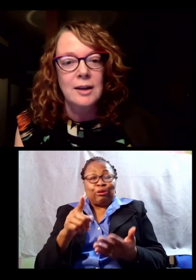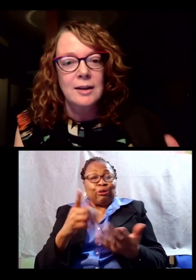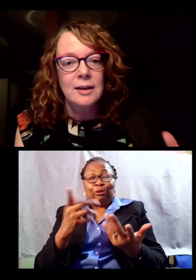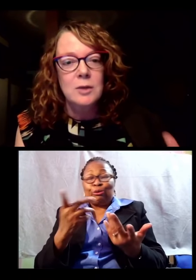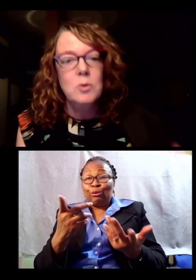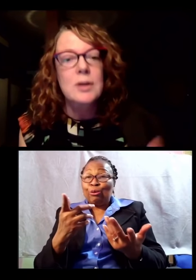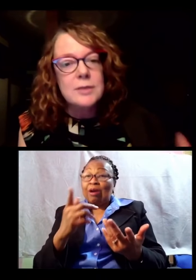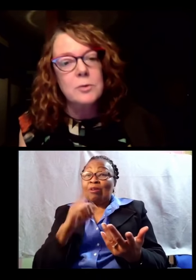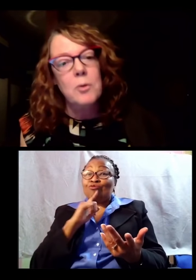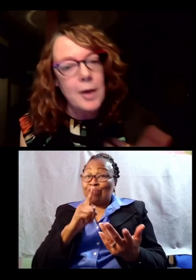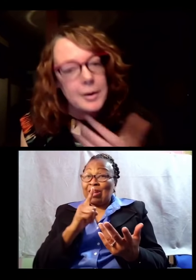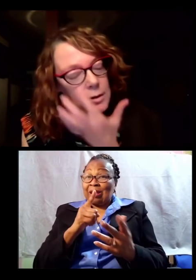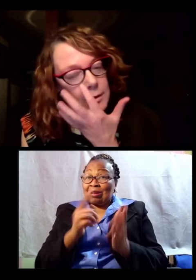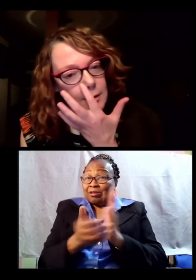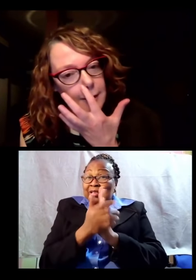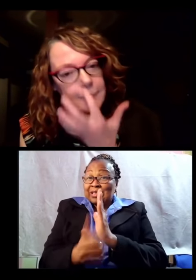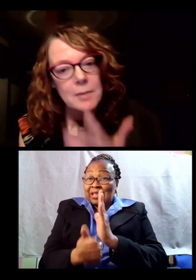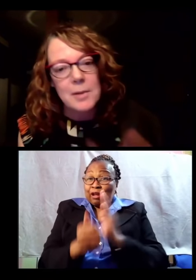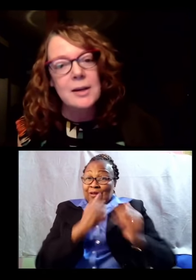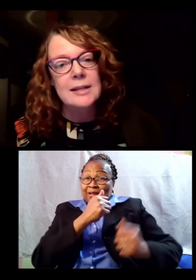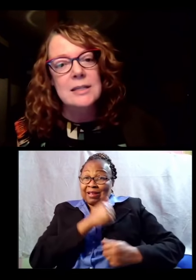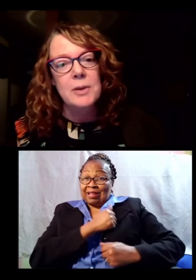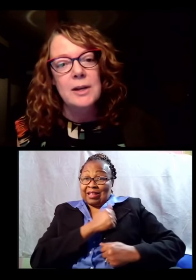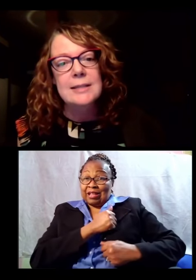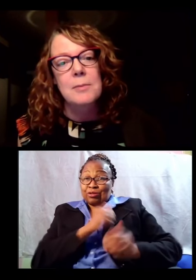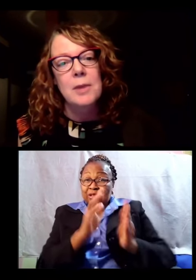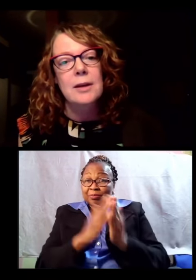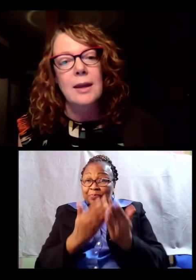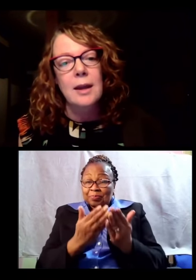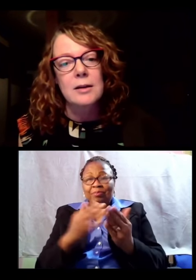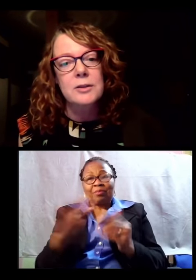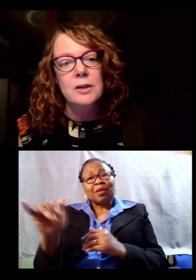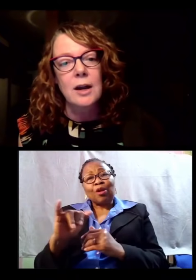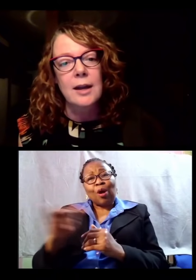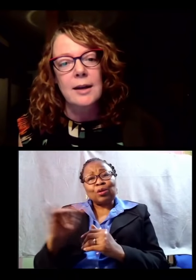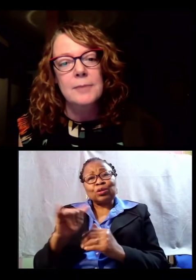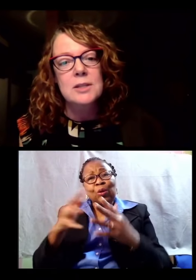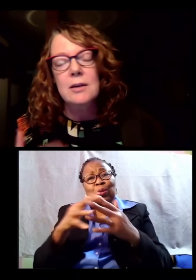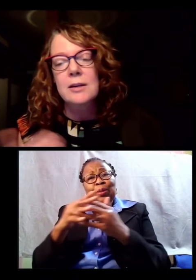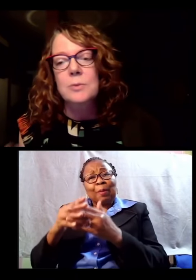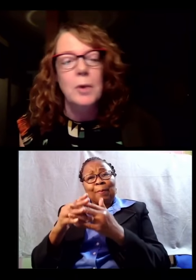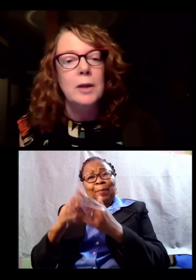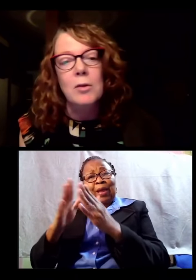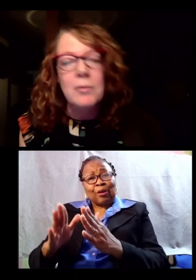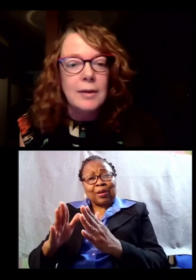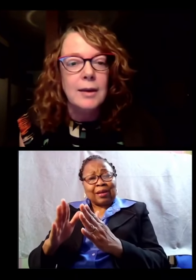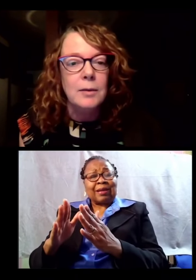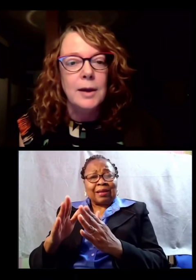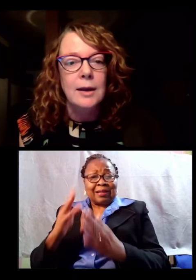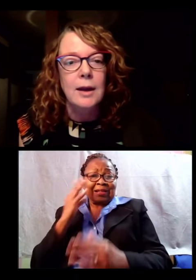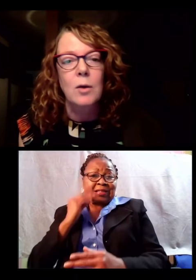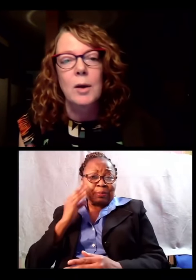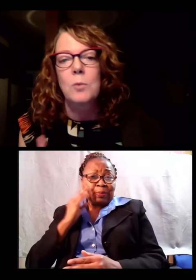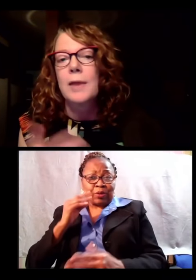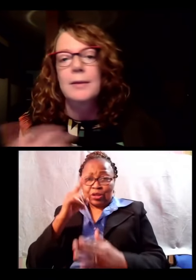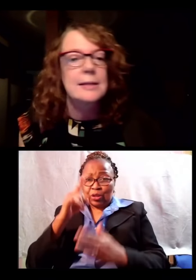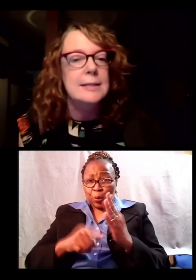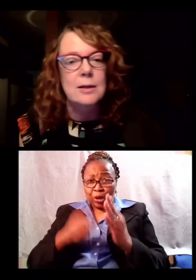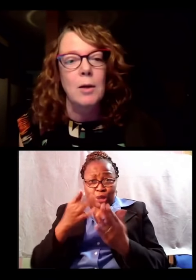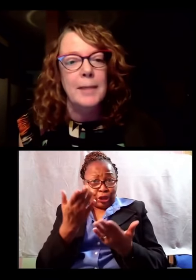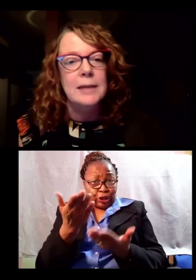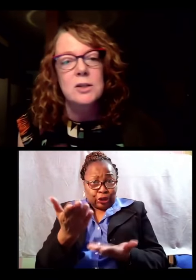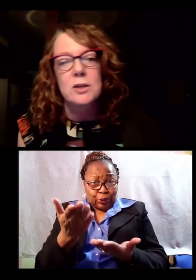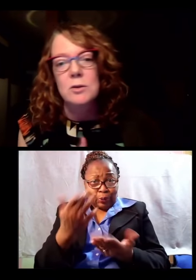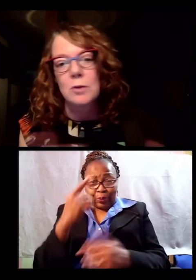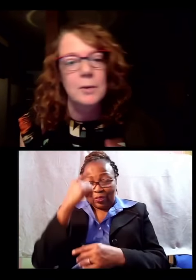literature, you are also a chronicler of the American experience, the American character. And I'm just curious what you're thinking right now and what this